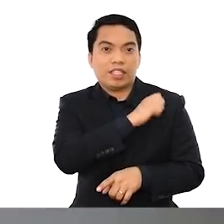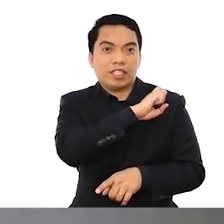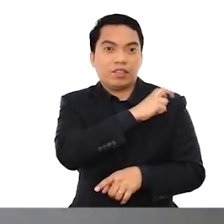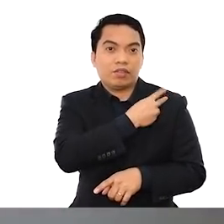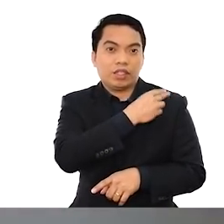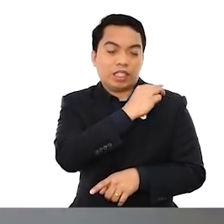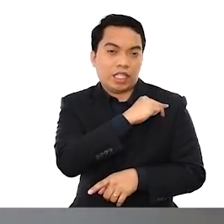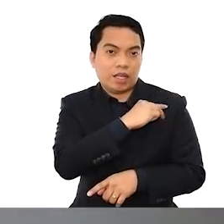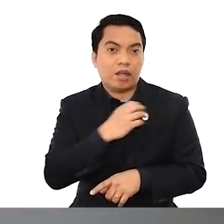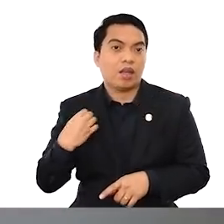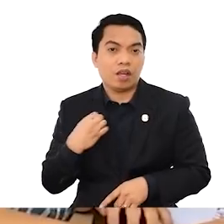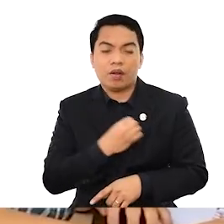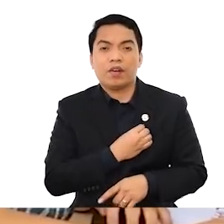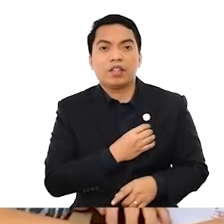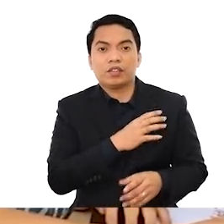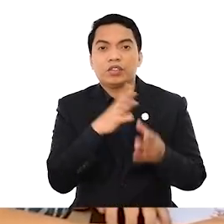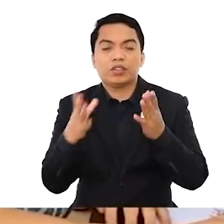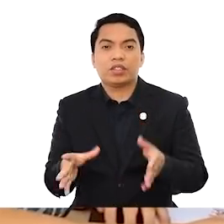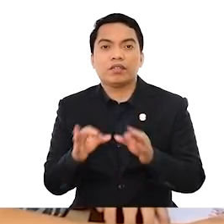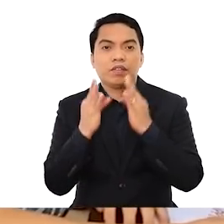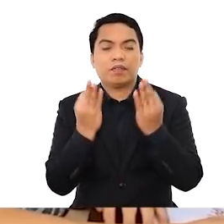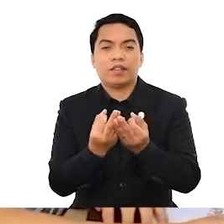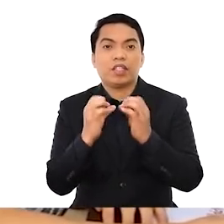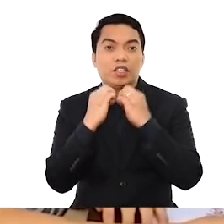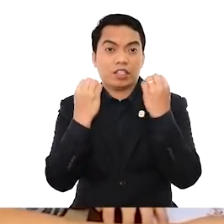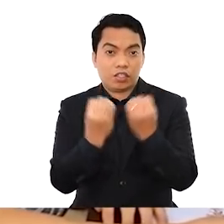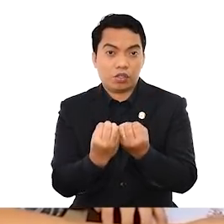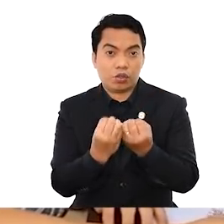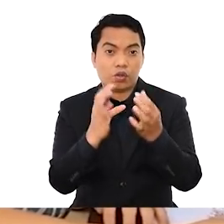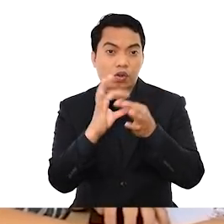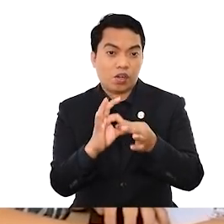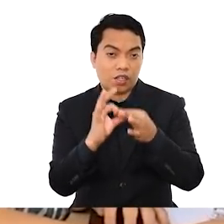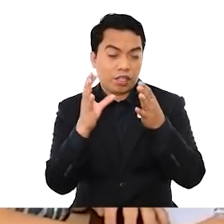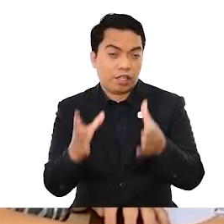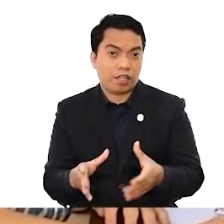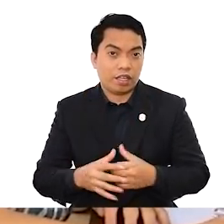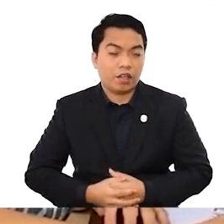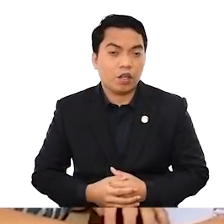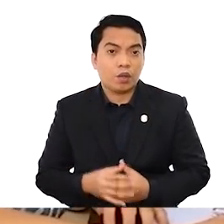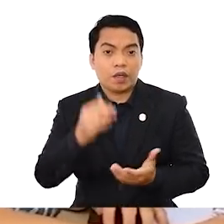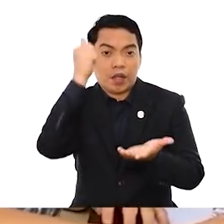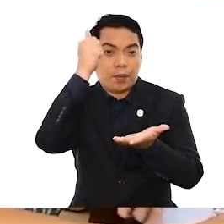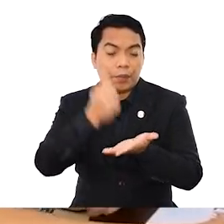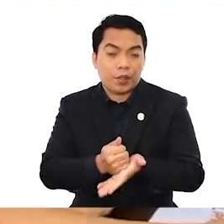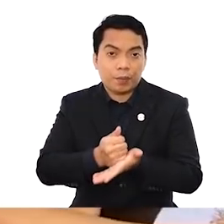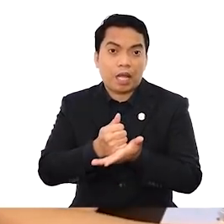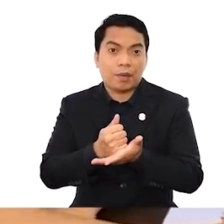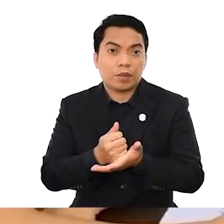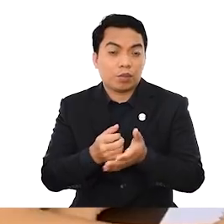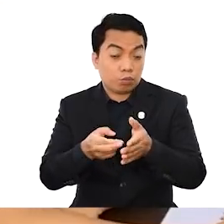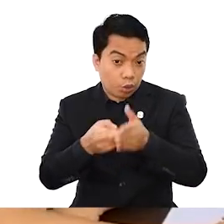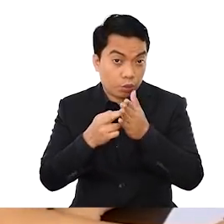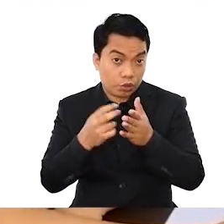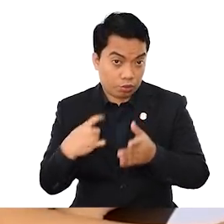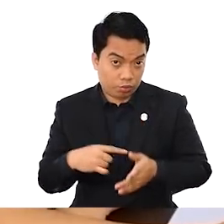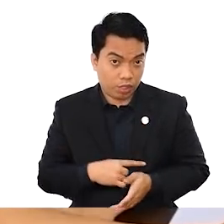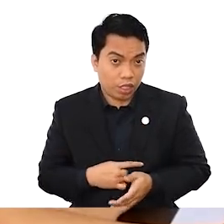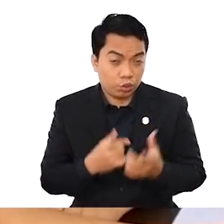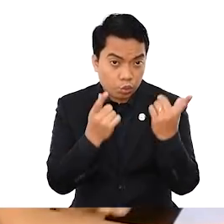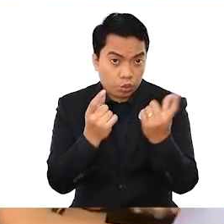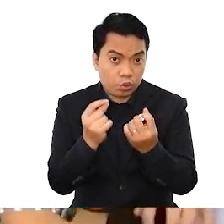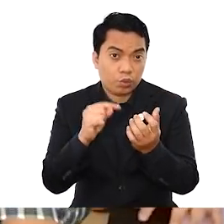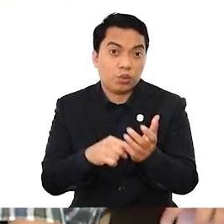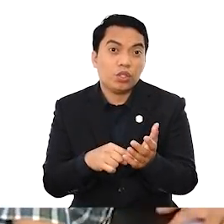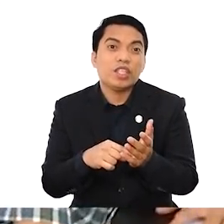our Christian Family Organization Coordinator, approve our request to conduct